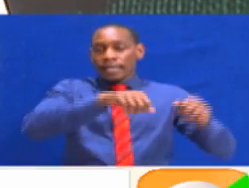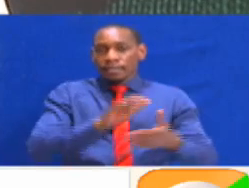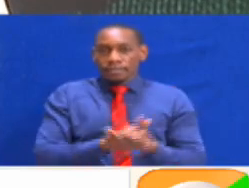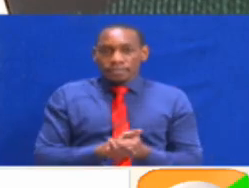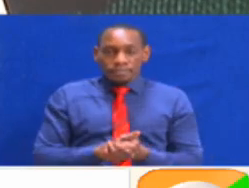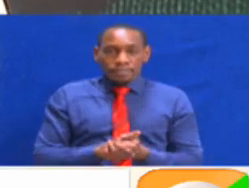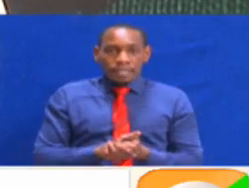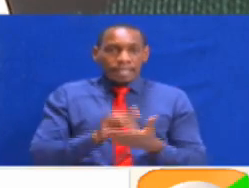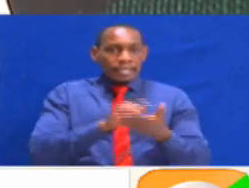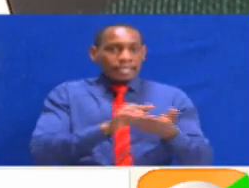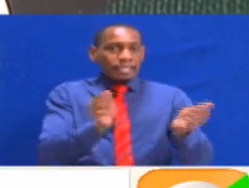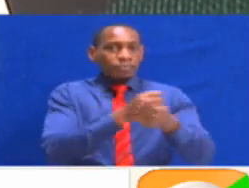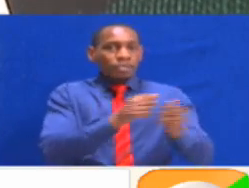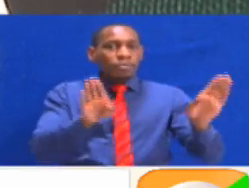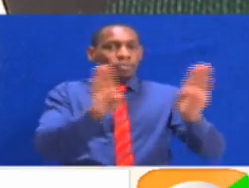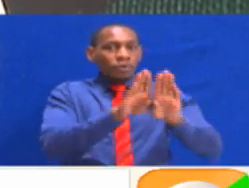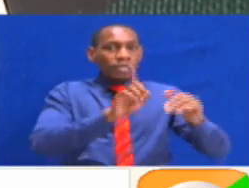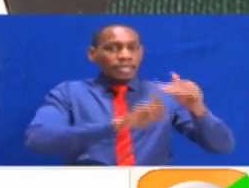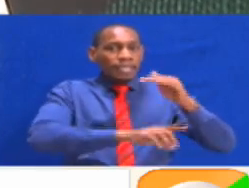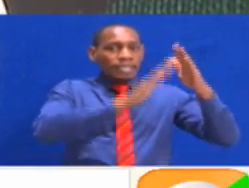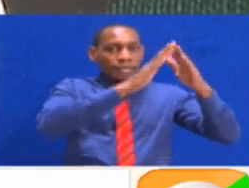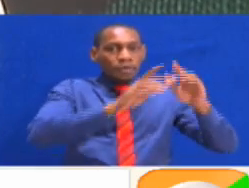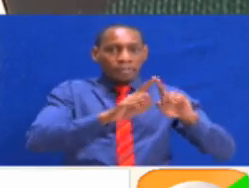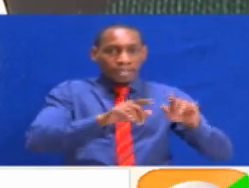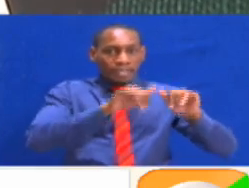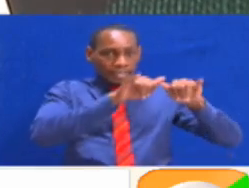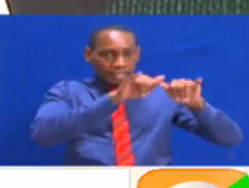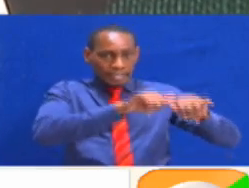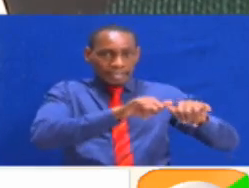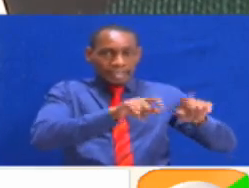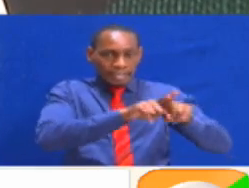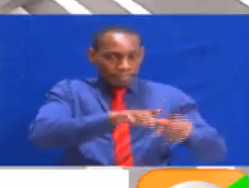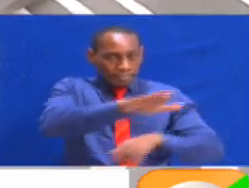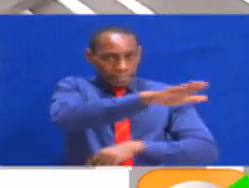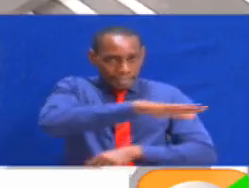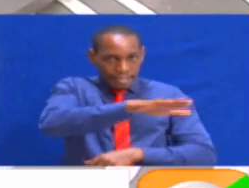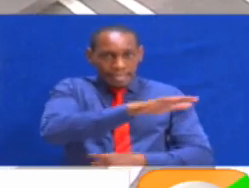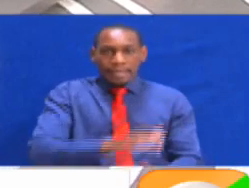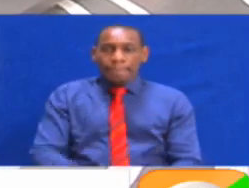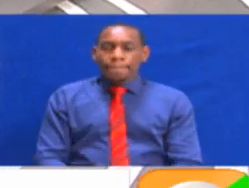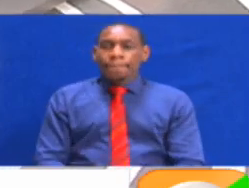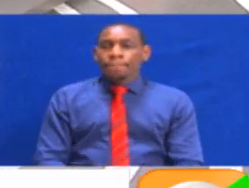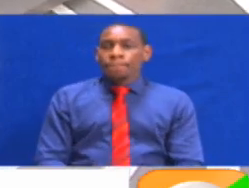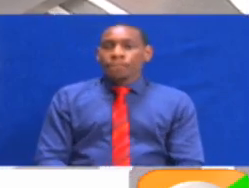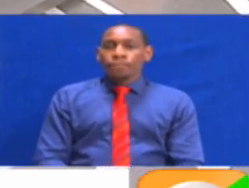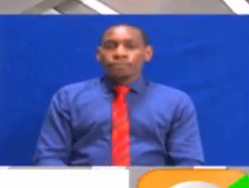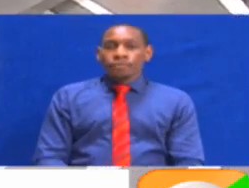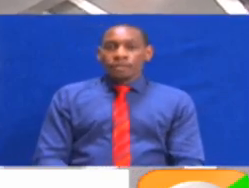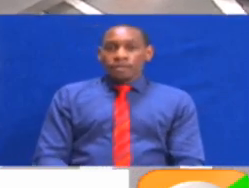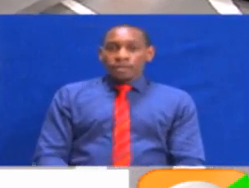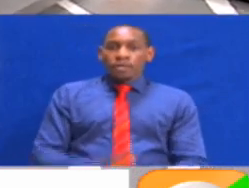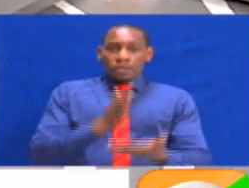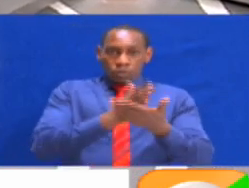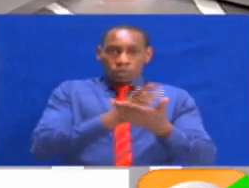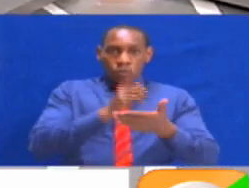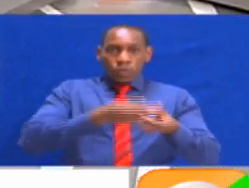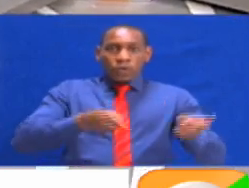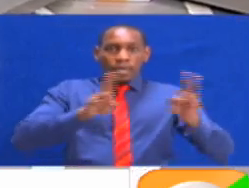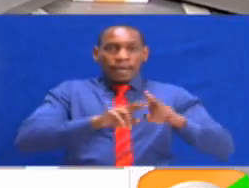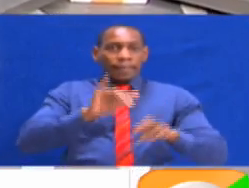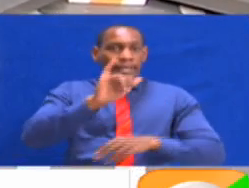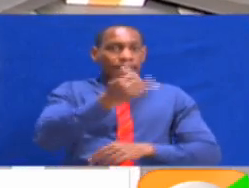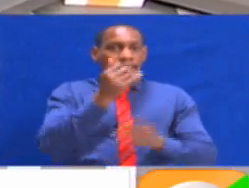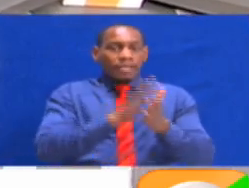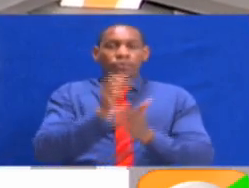can't lock people in their houses, but let them stay within their neighborhood. Right. And I mean, I think essentially what's happening in Eastleigh and Old Town is what's